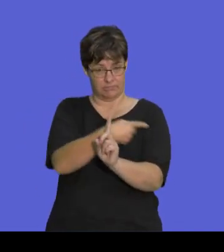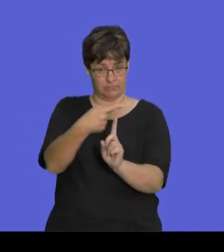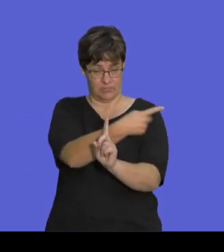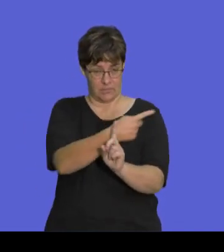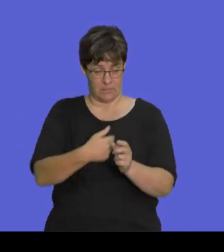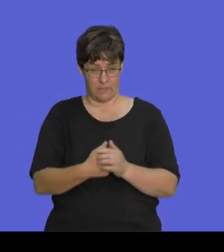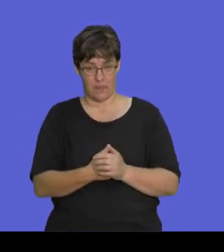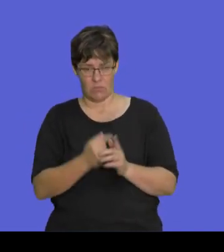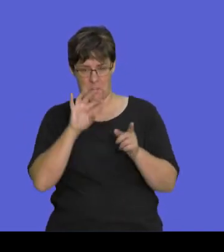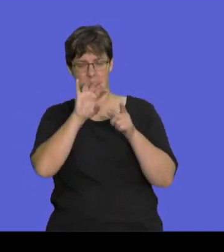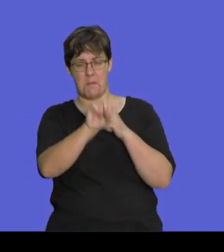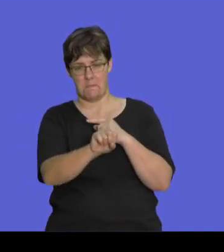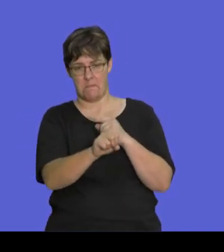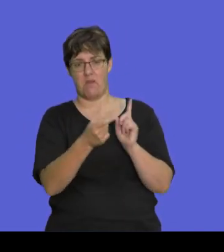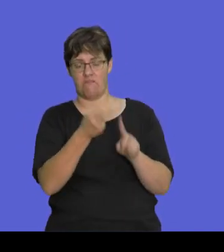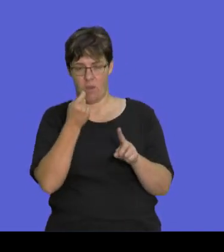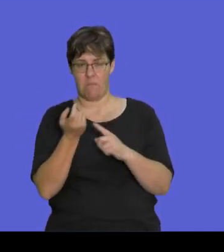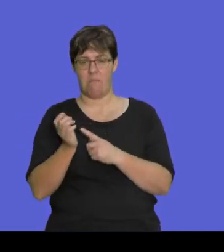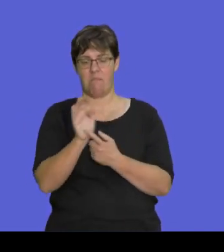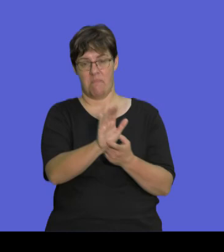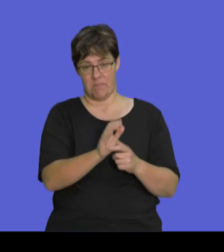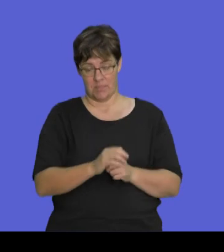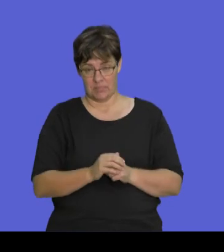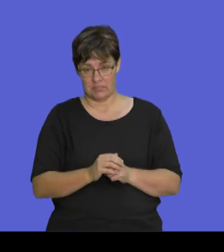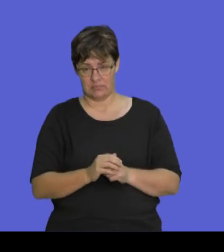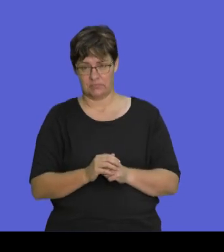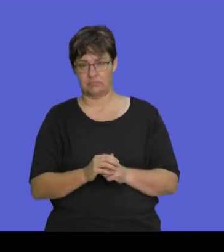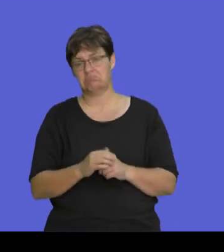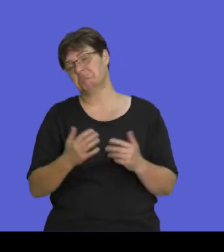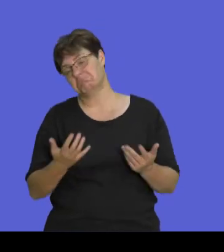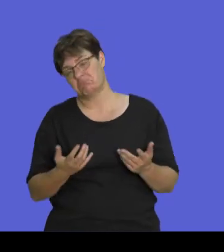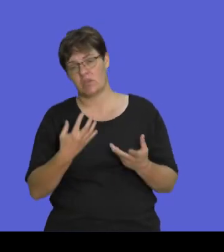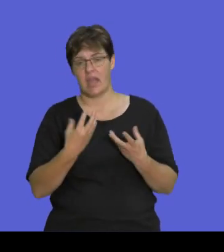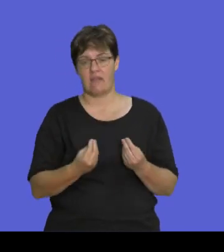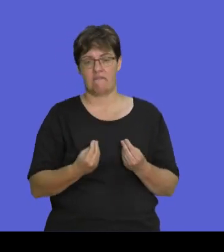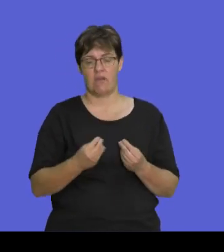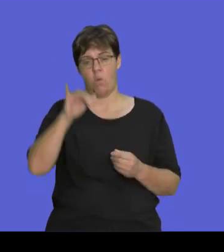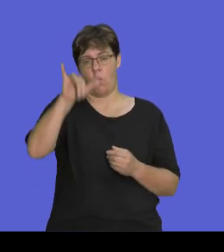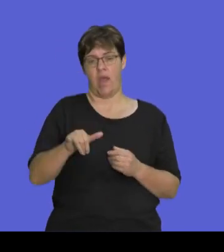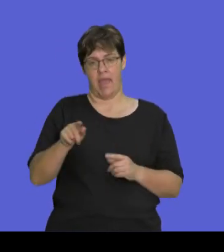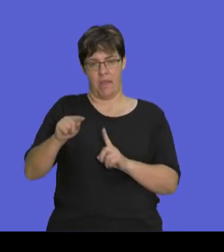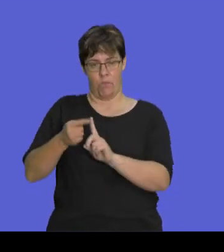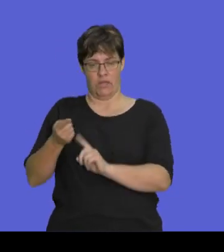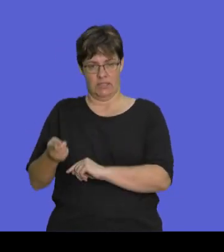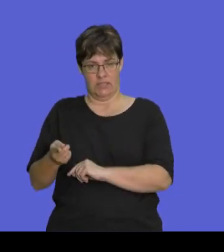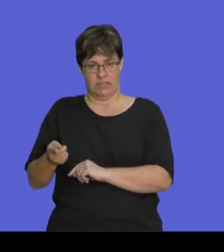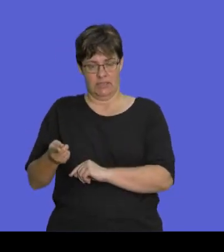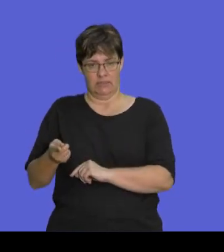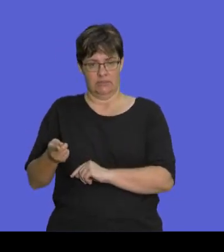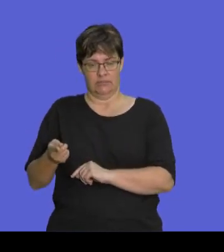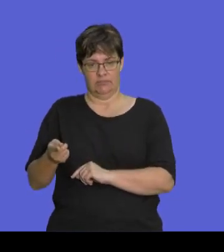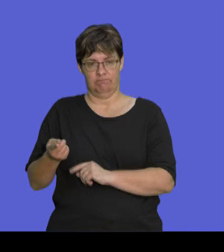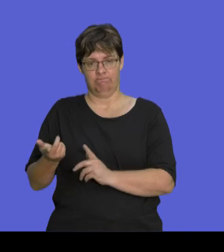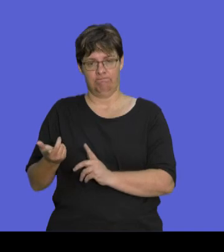to discover from the simulation. Let's say now we've got point Y, right?